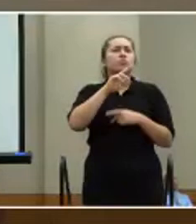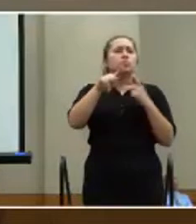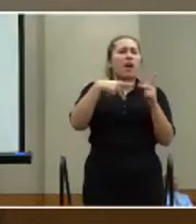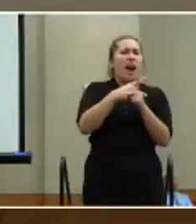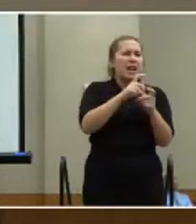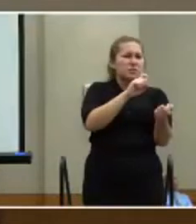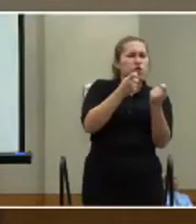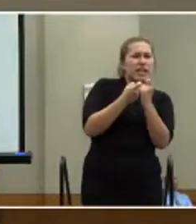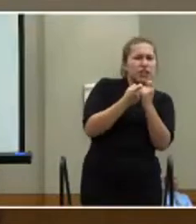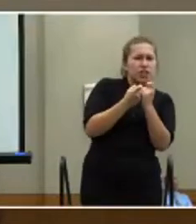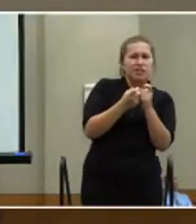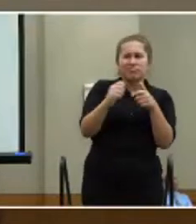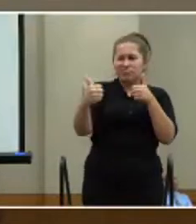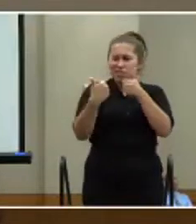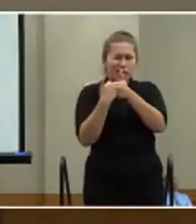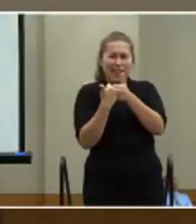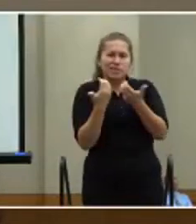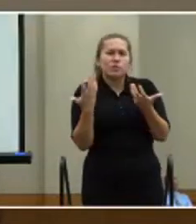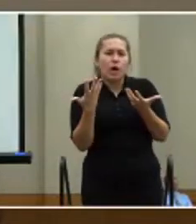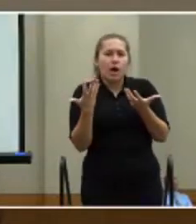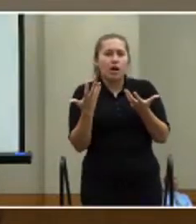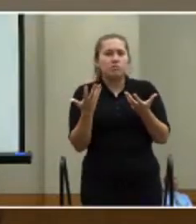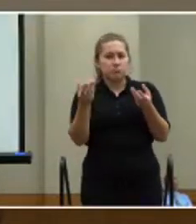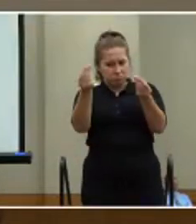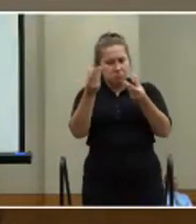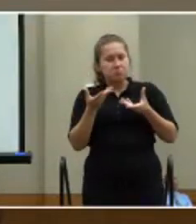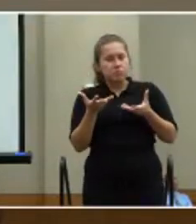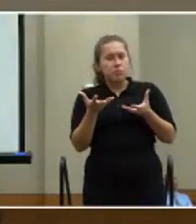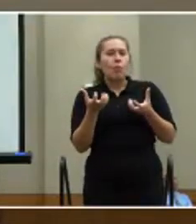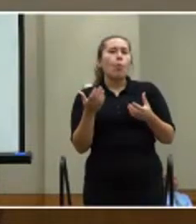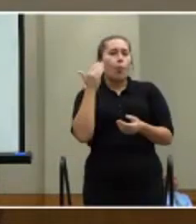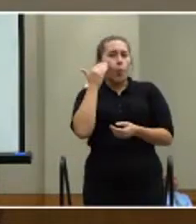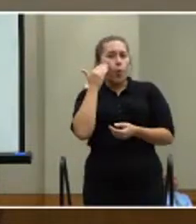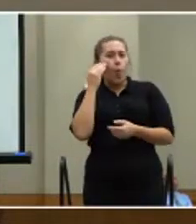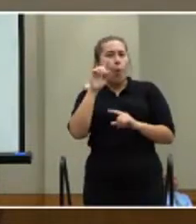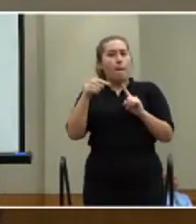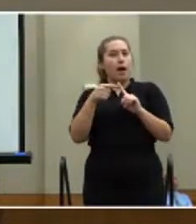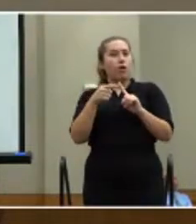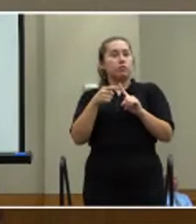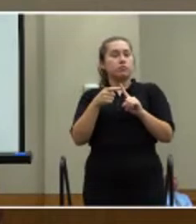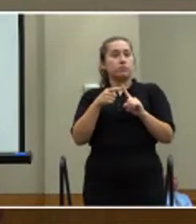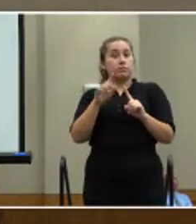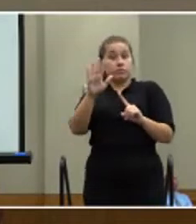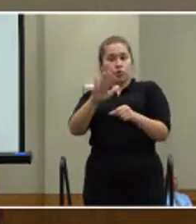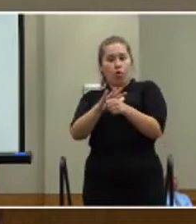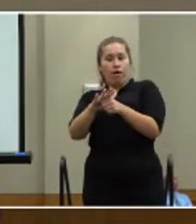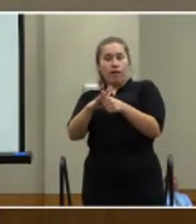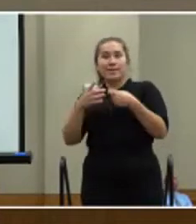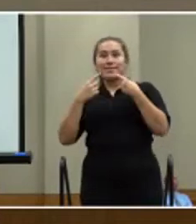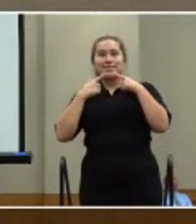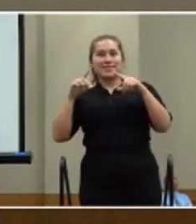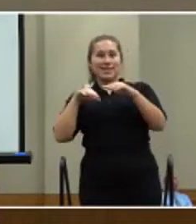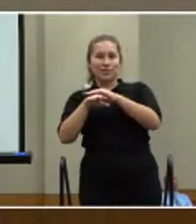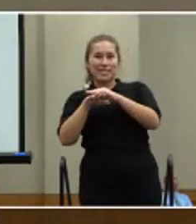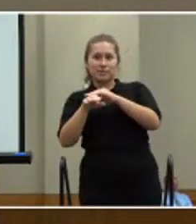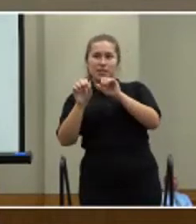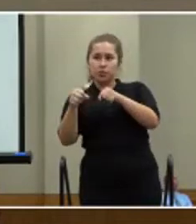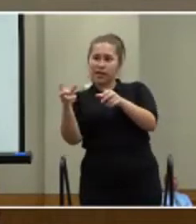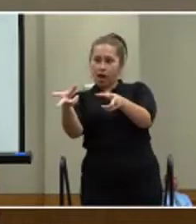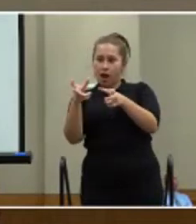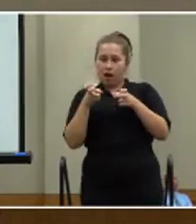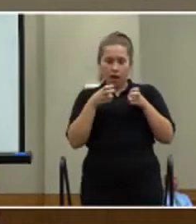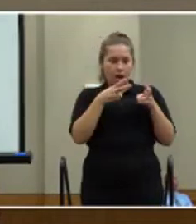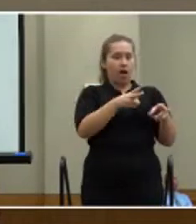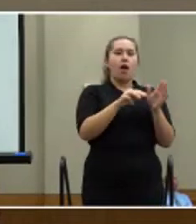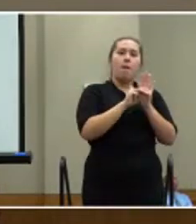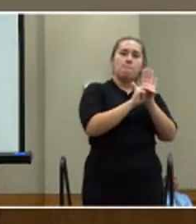challenges you are having, and we would love to hear about accessibility successes that might serve as a model for other